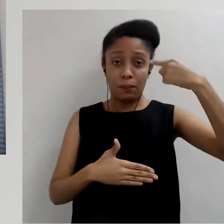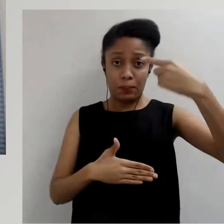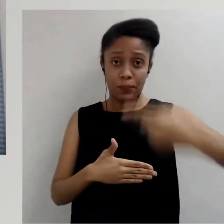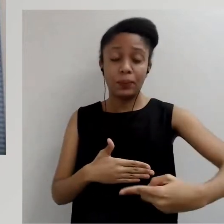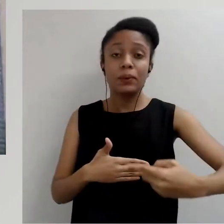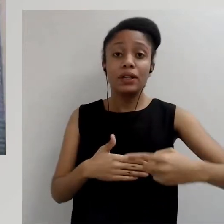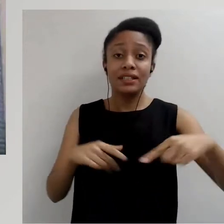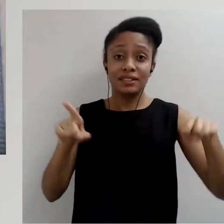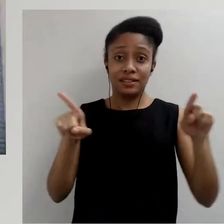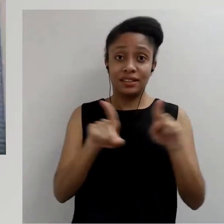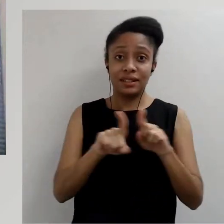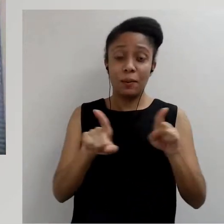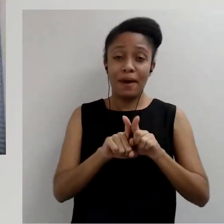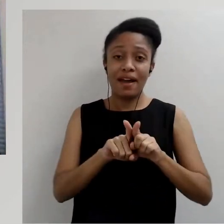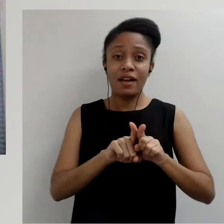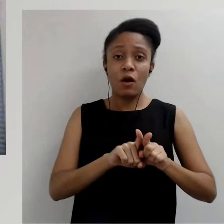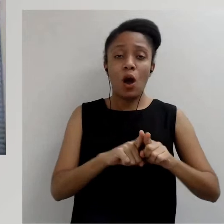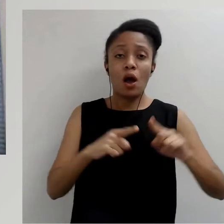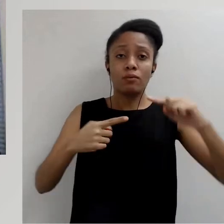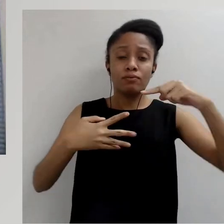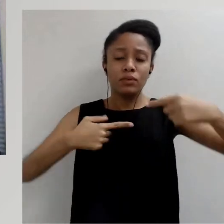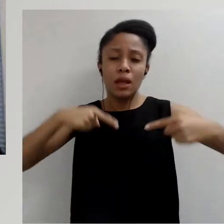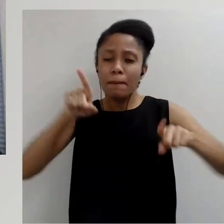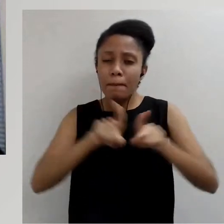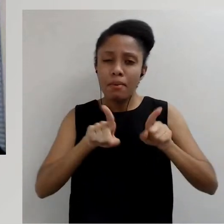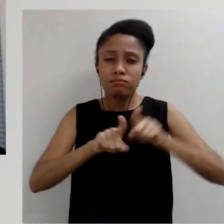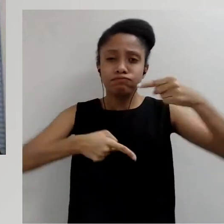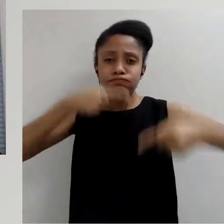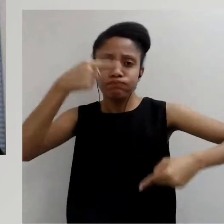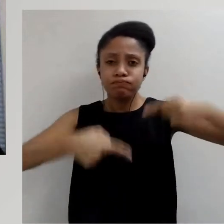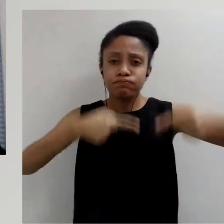continue the exhibition of the four